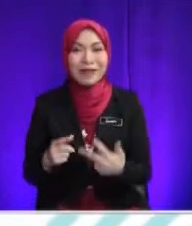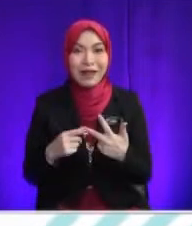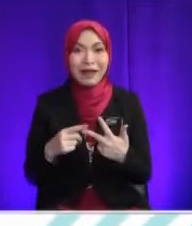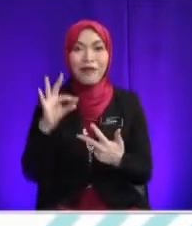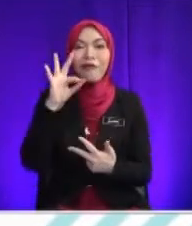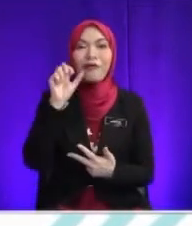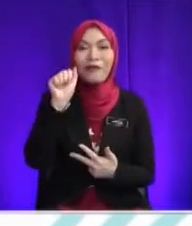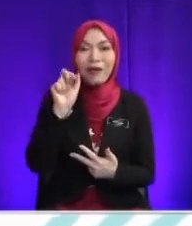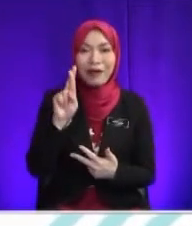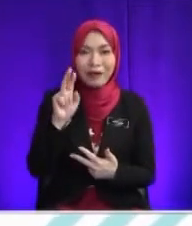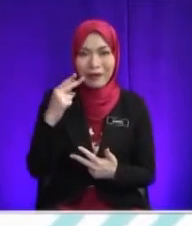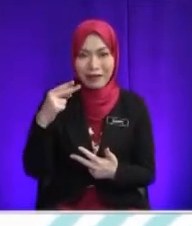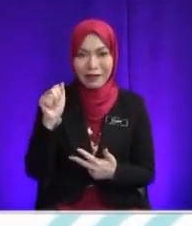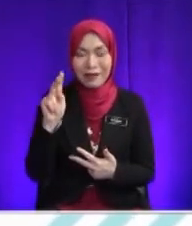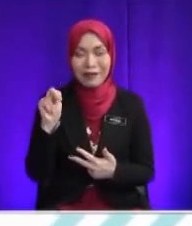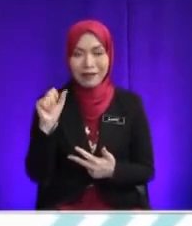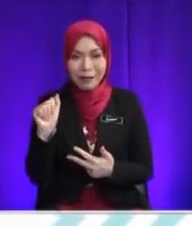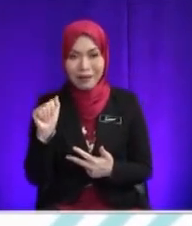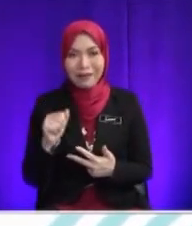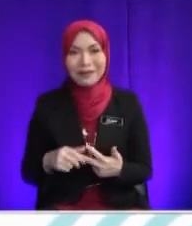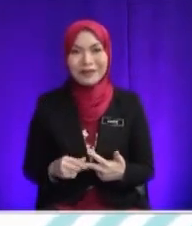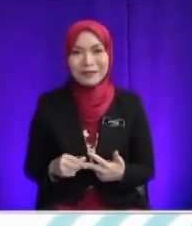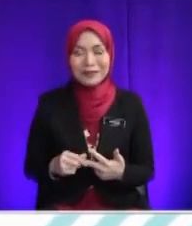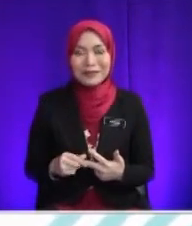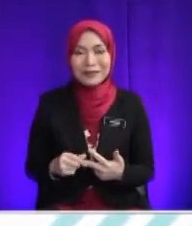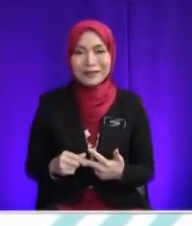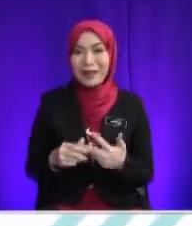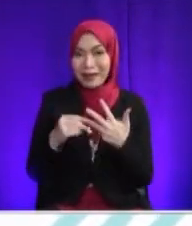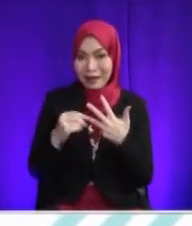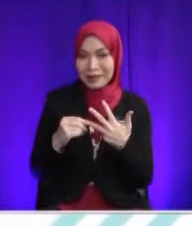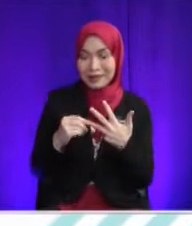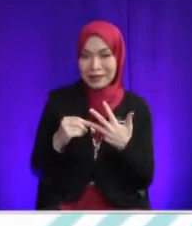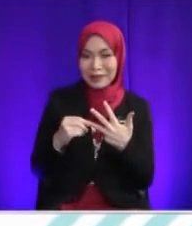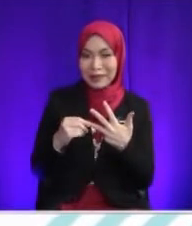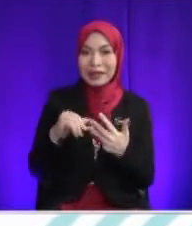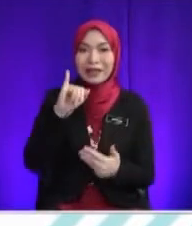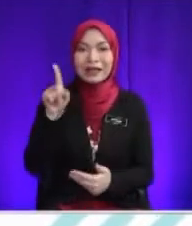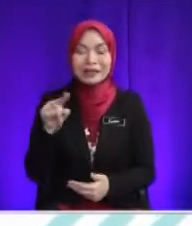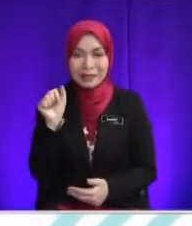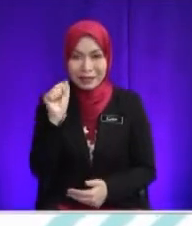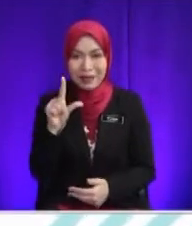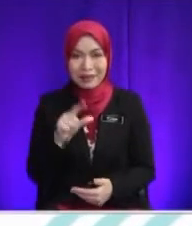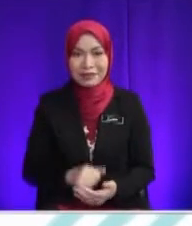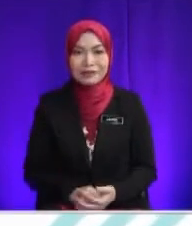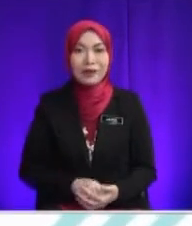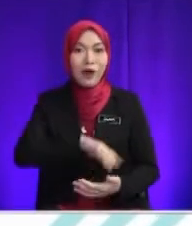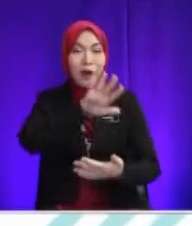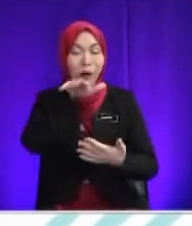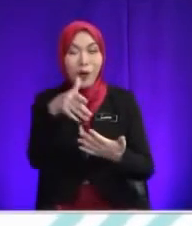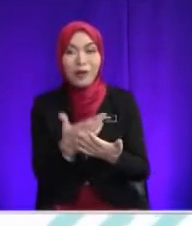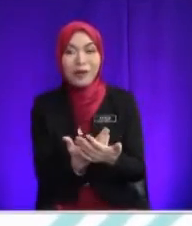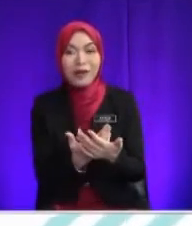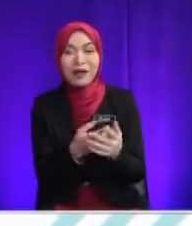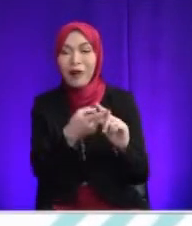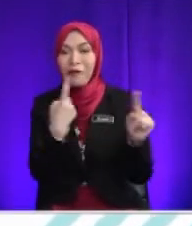Farhana or Nana. Hello, Nana. Hi, Nana. And last but not least, we have Iza. And all of them are my students from SMK